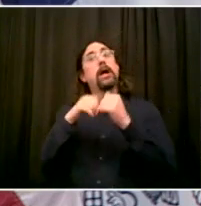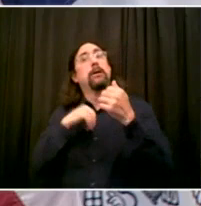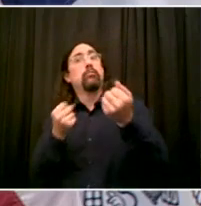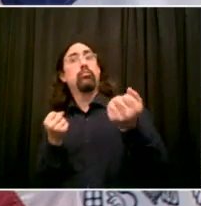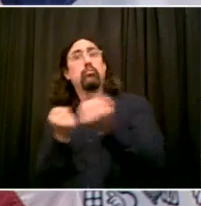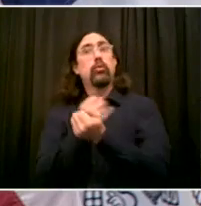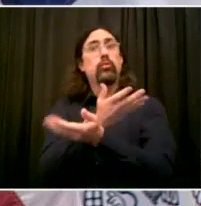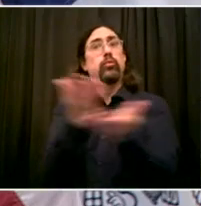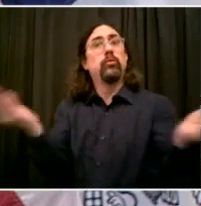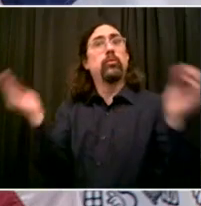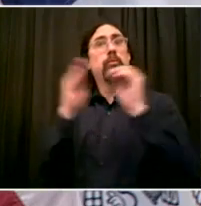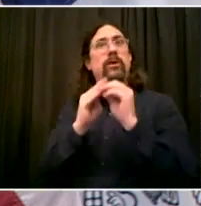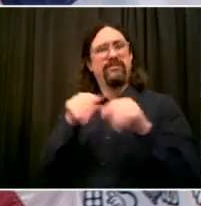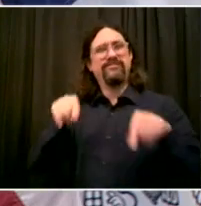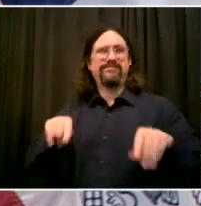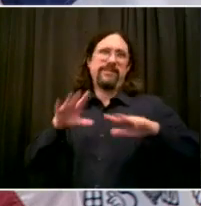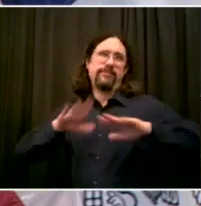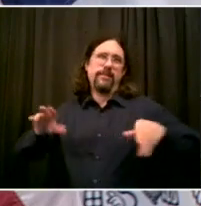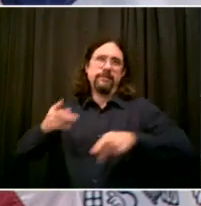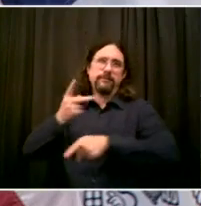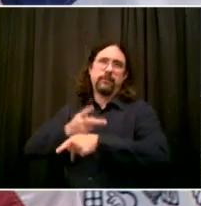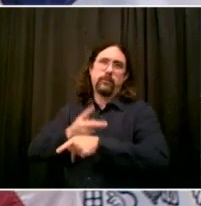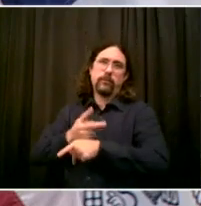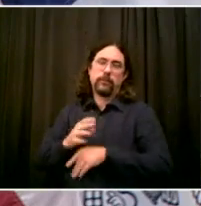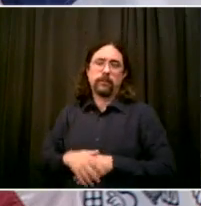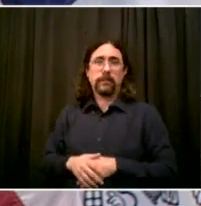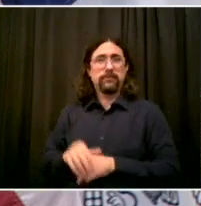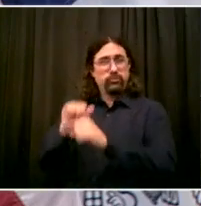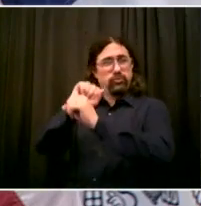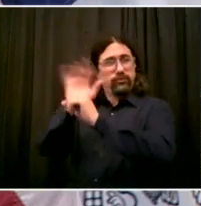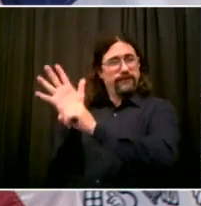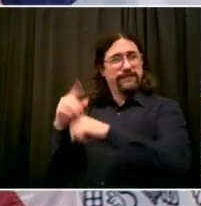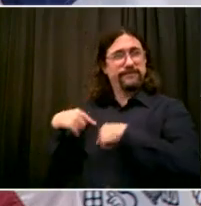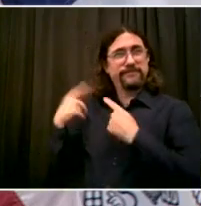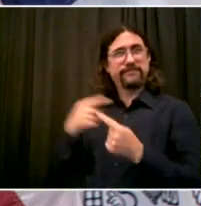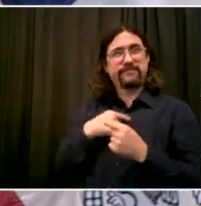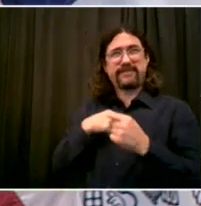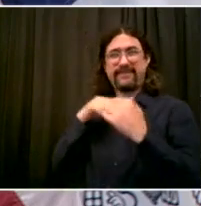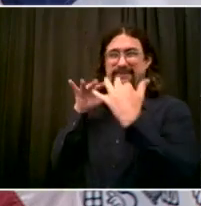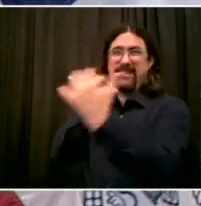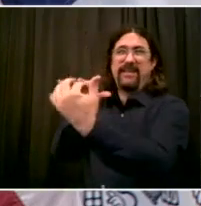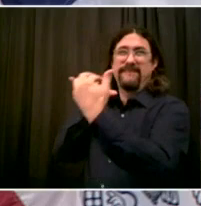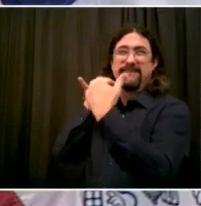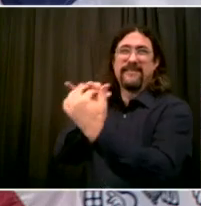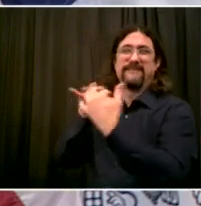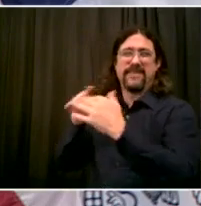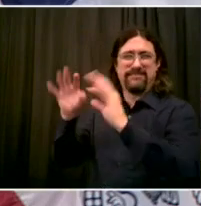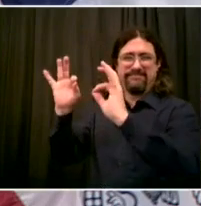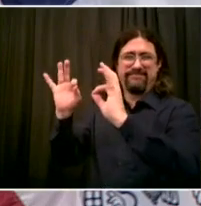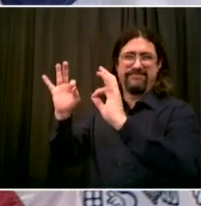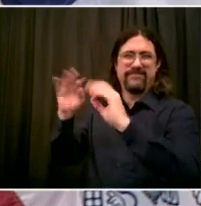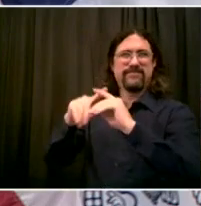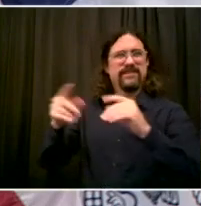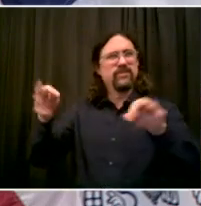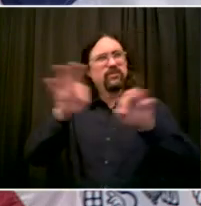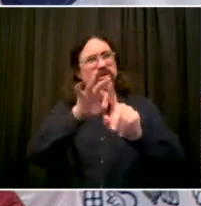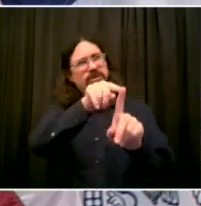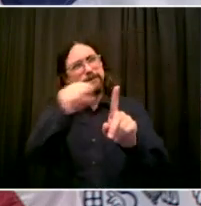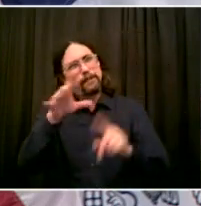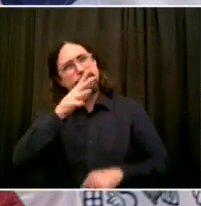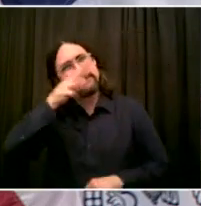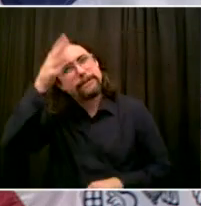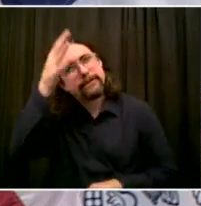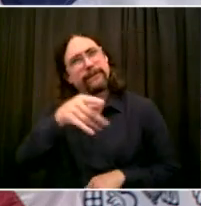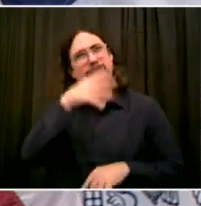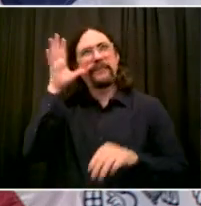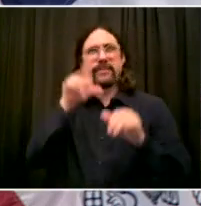that. But we've got to give more ability to parents who need to get back to work that capacity, and the child care will make all the difference in the world.